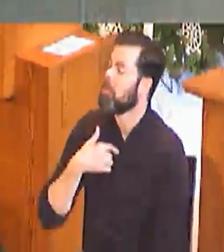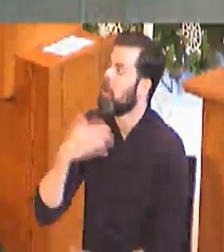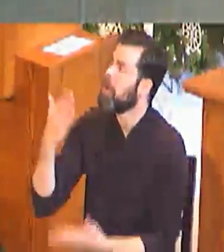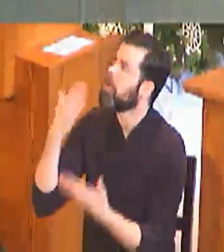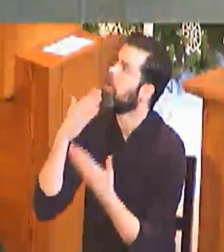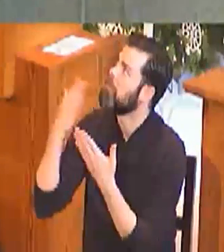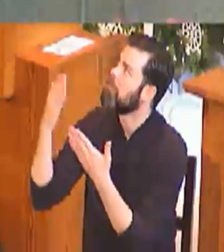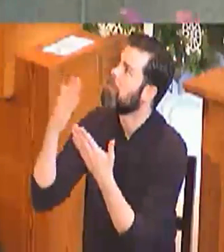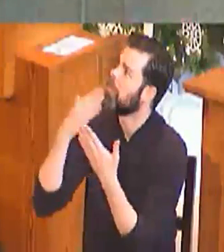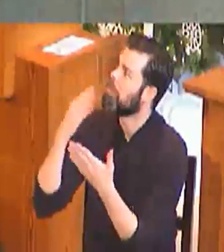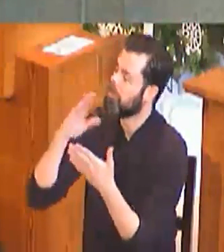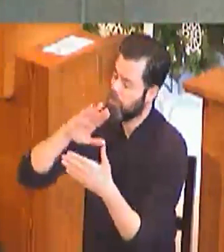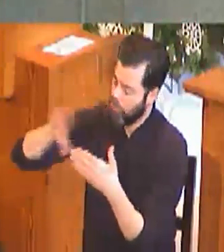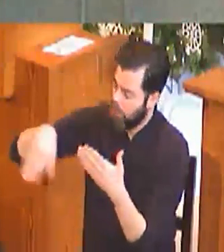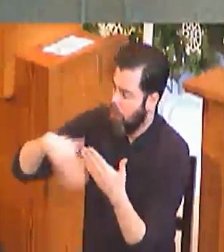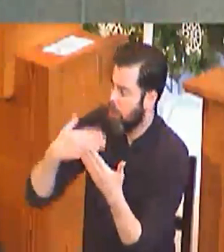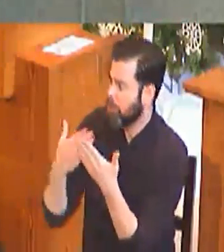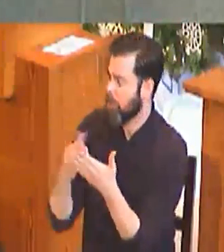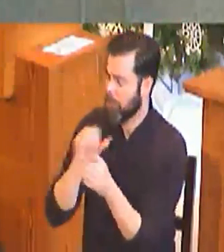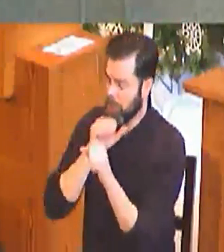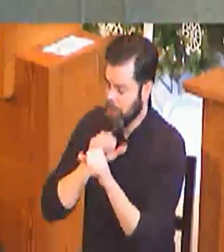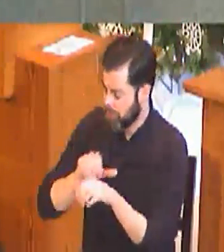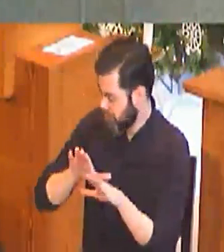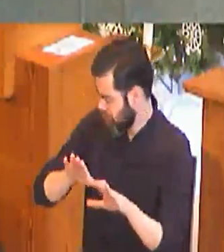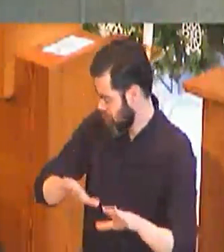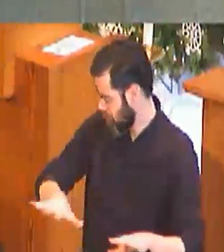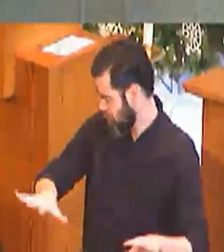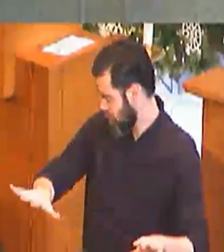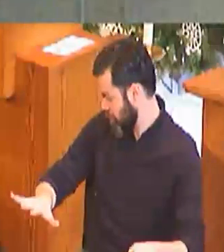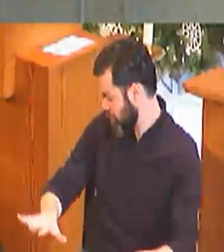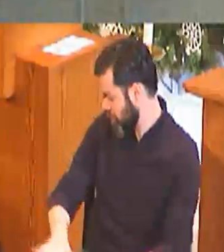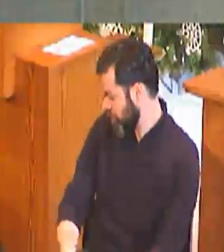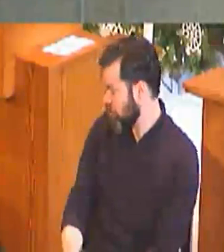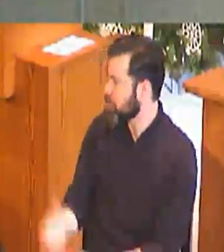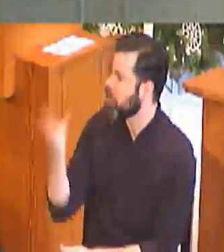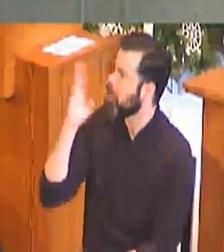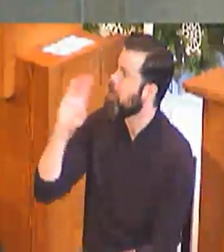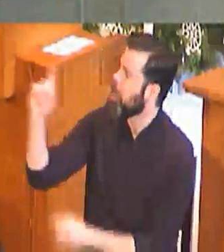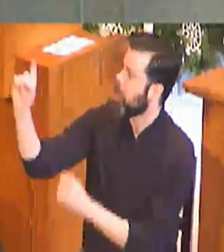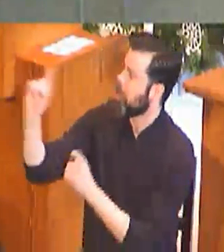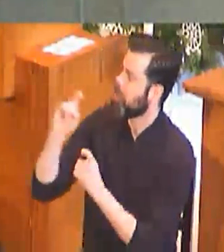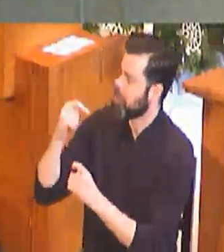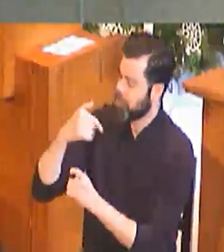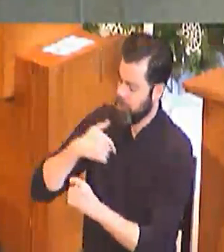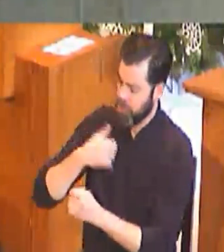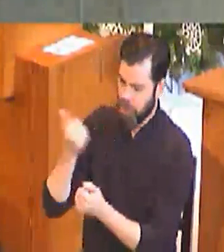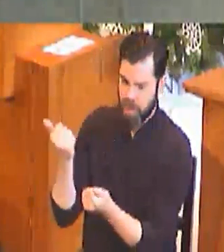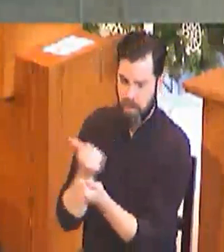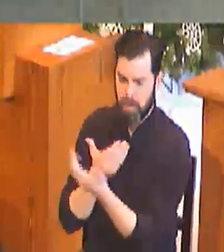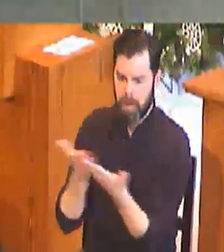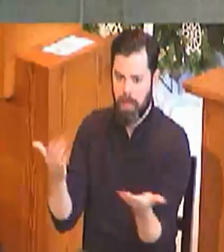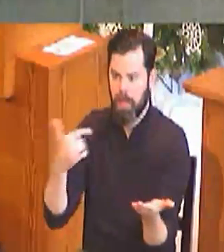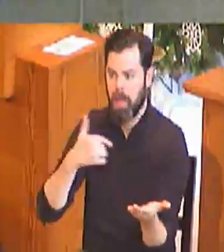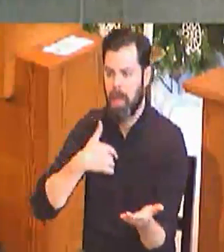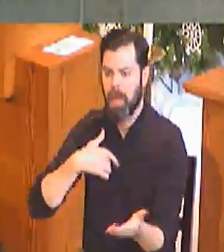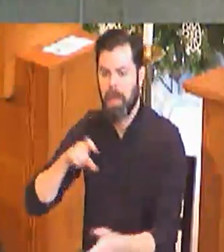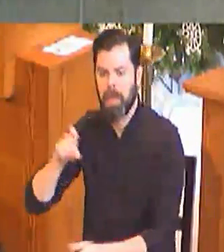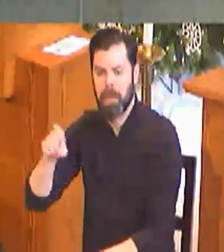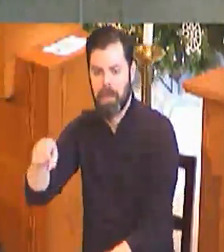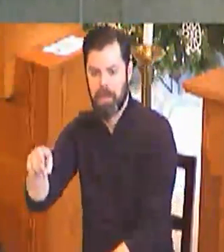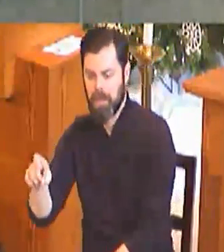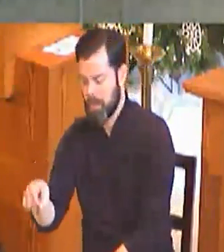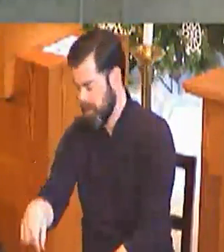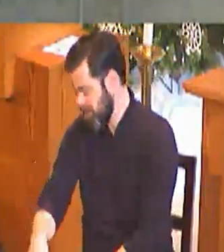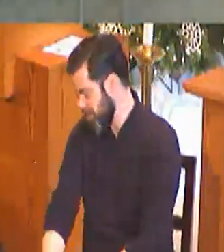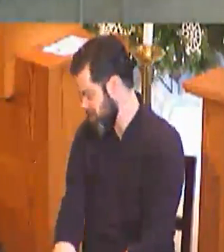give thanks for all my blessings. God gives me everything. Love